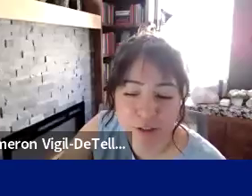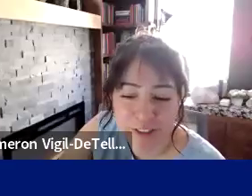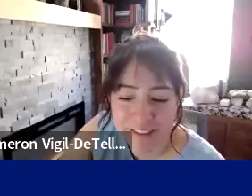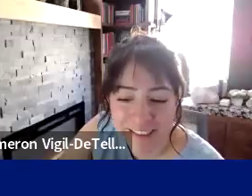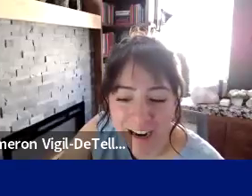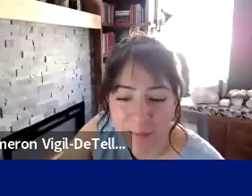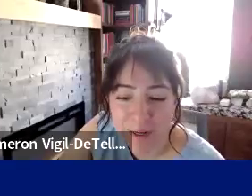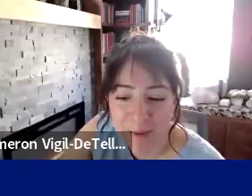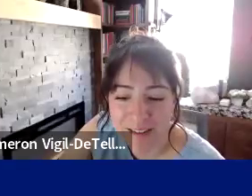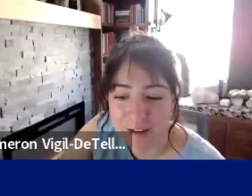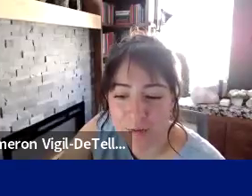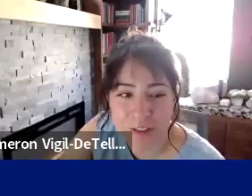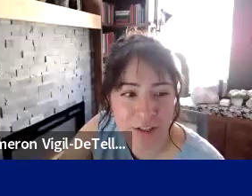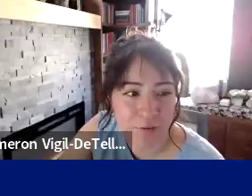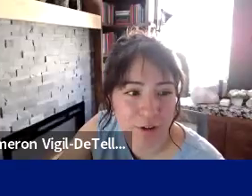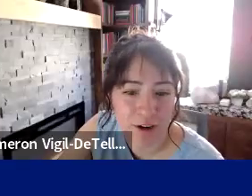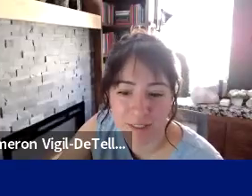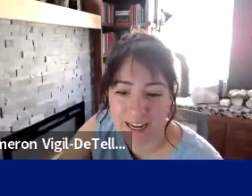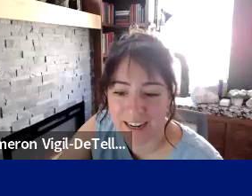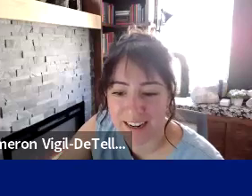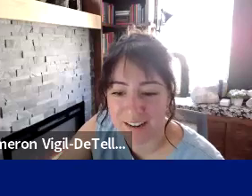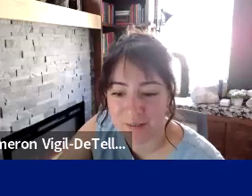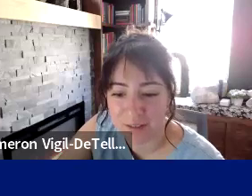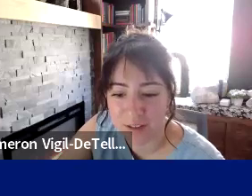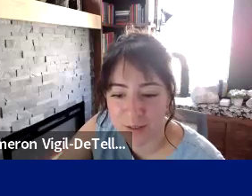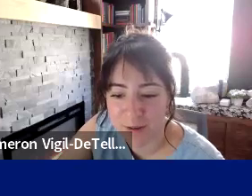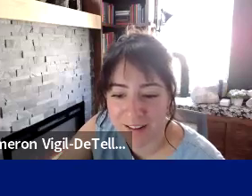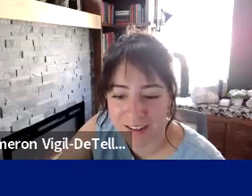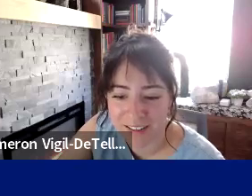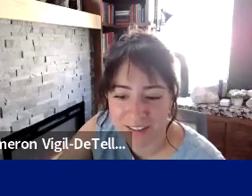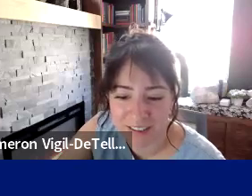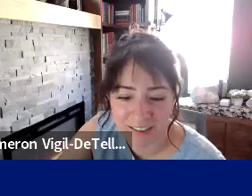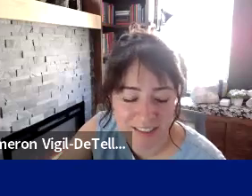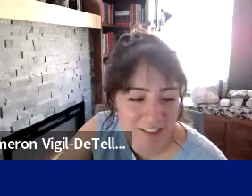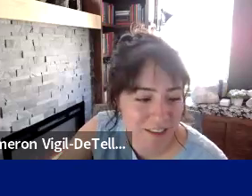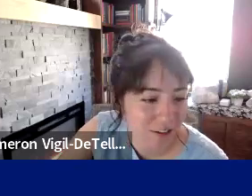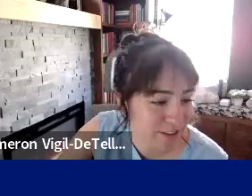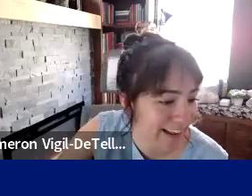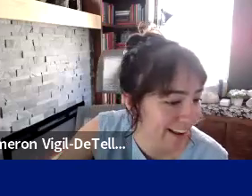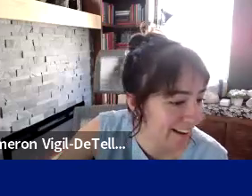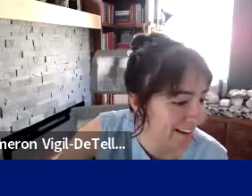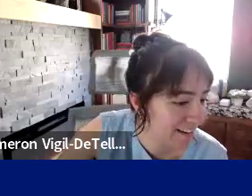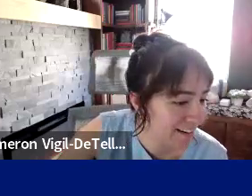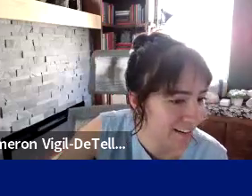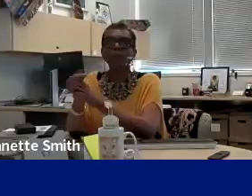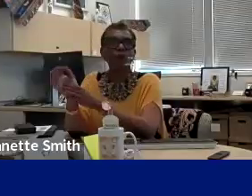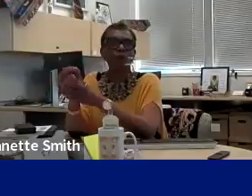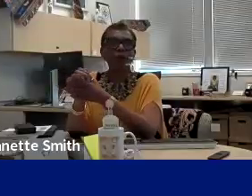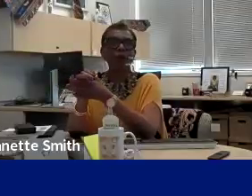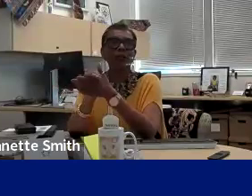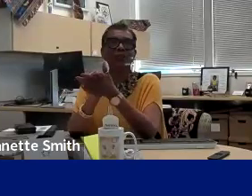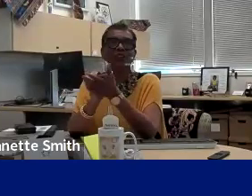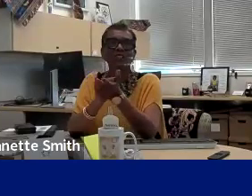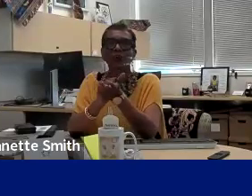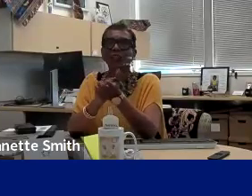Hi, Commissioner. I'm going to pass it over to you for your update. Doing well. How are you doing on this Thursday? I'm doing